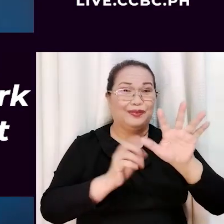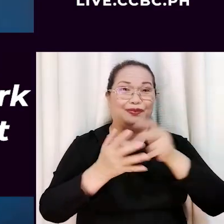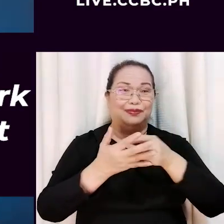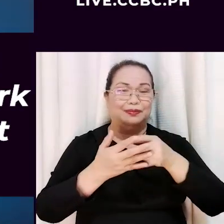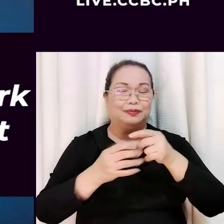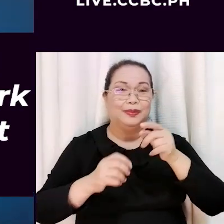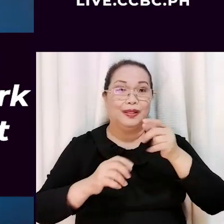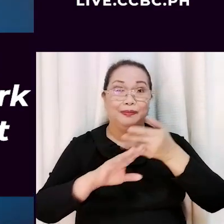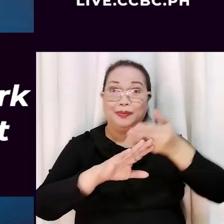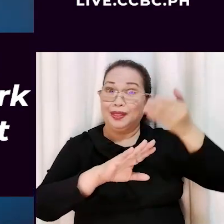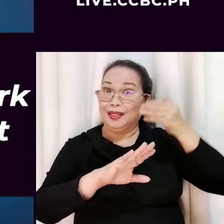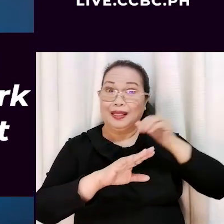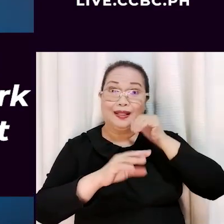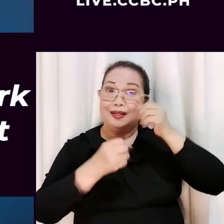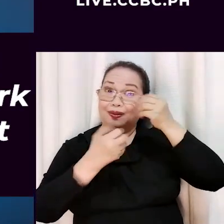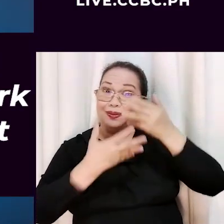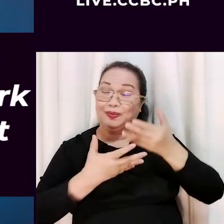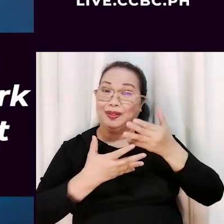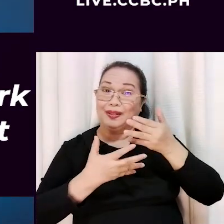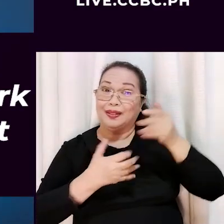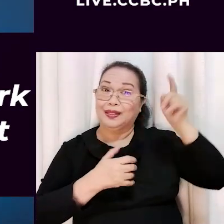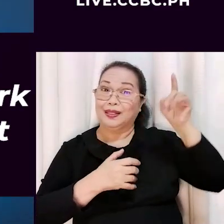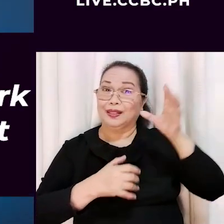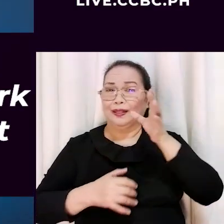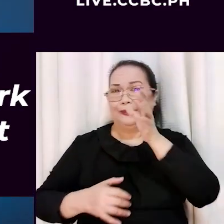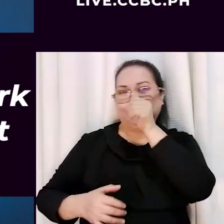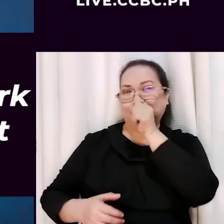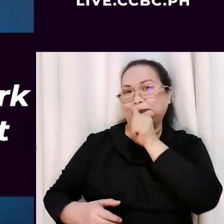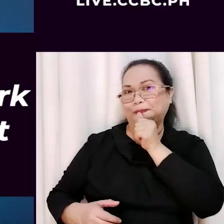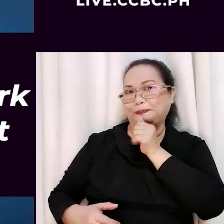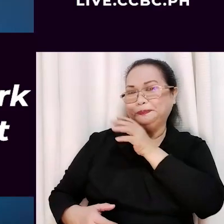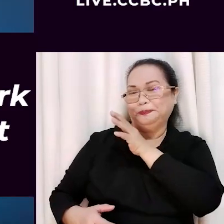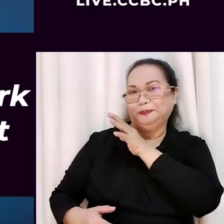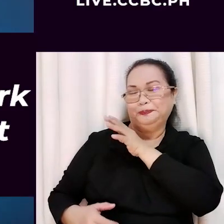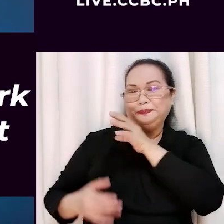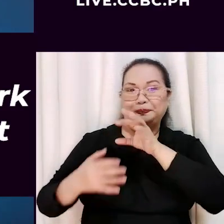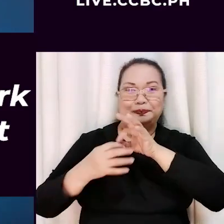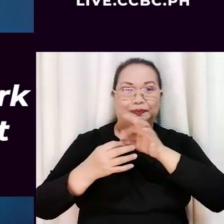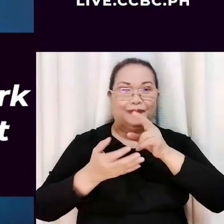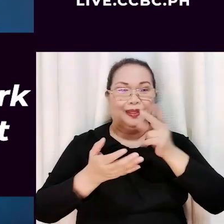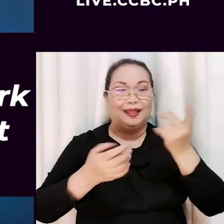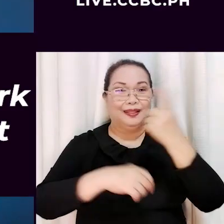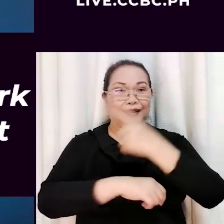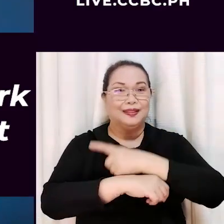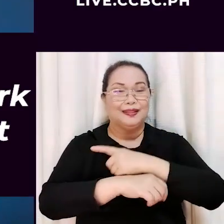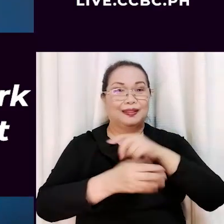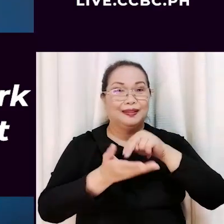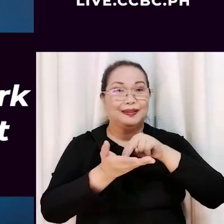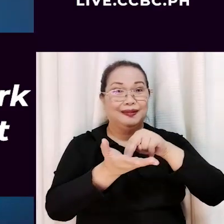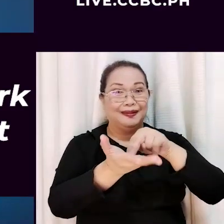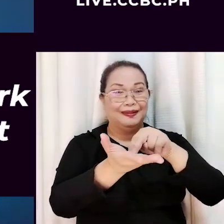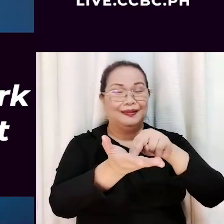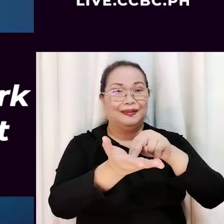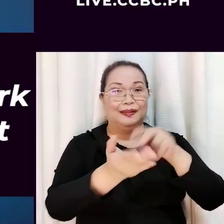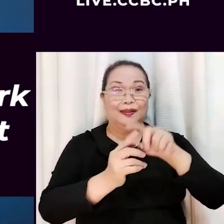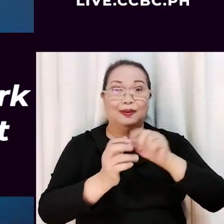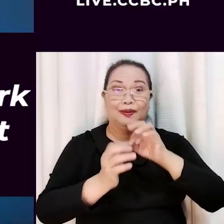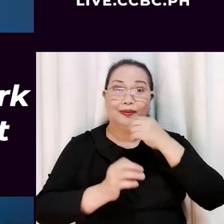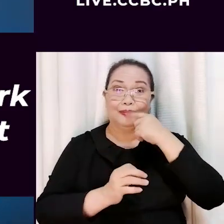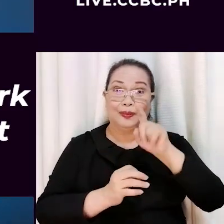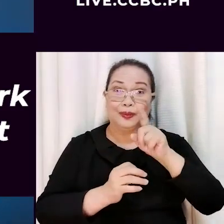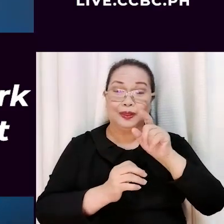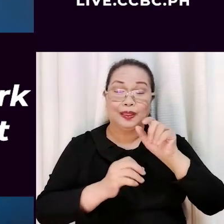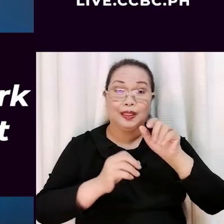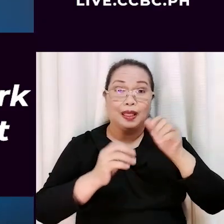not obey when God's patience waited in the days of Noah. Why? Because he was waiting for them to believe. While the ark was